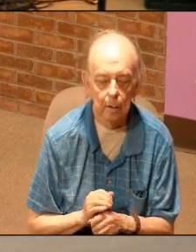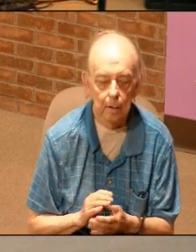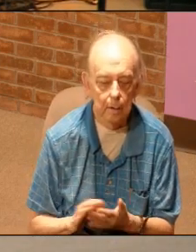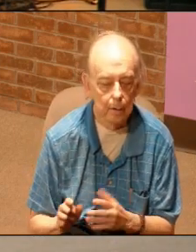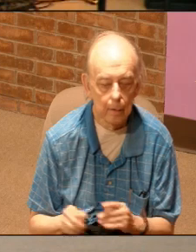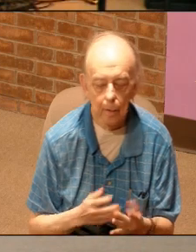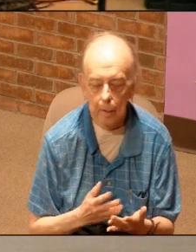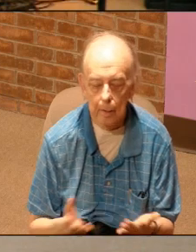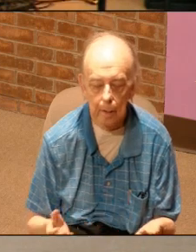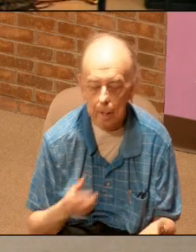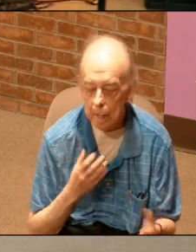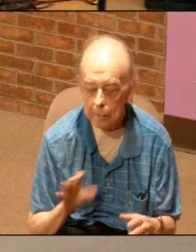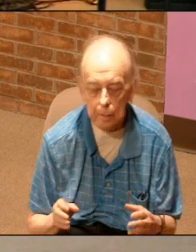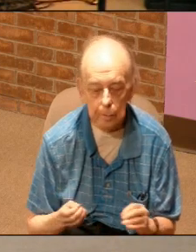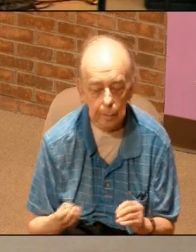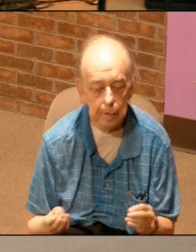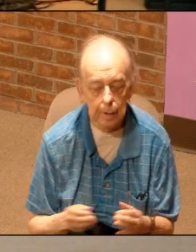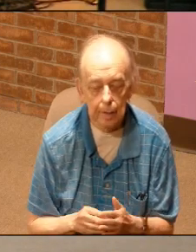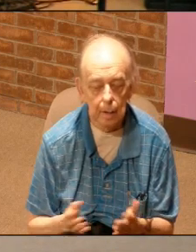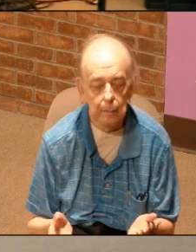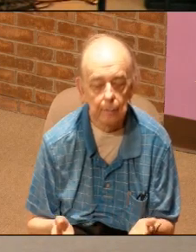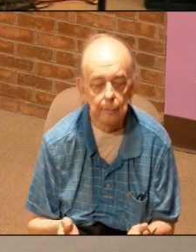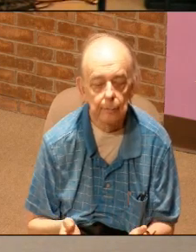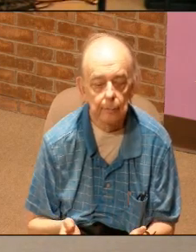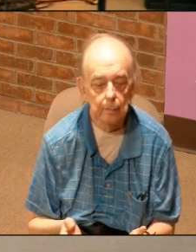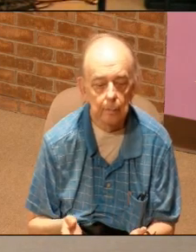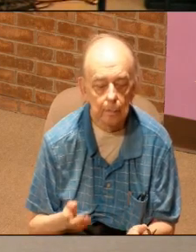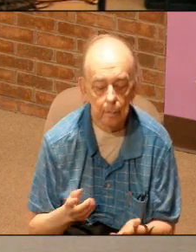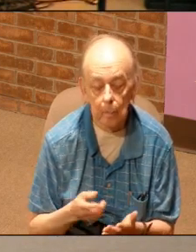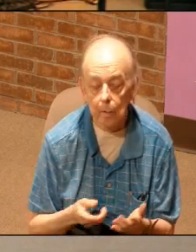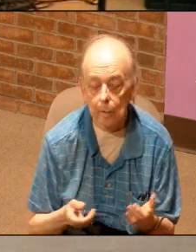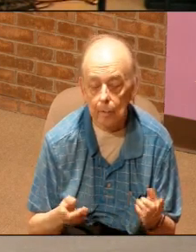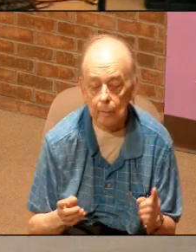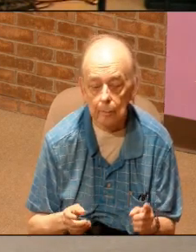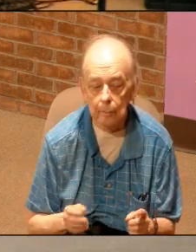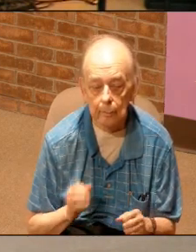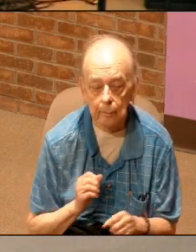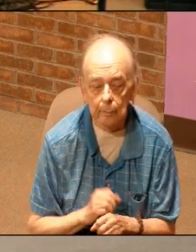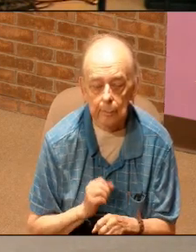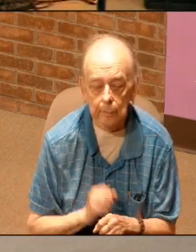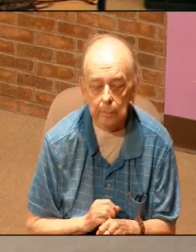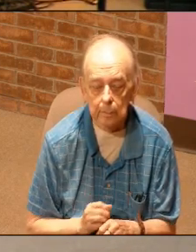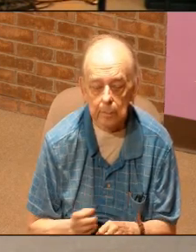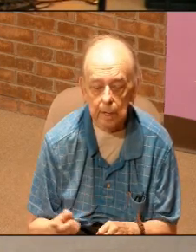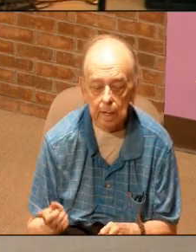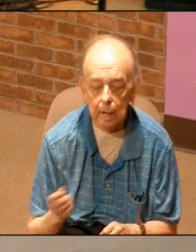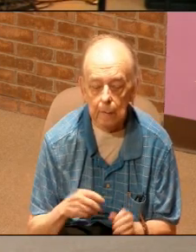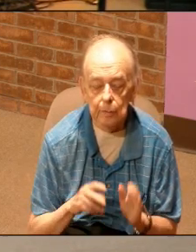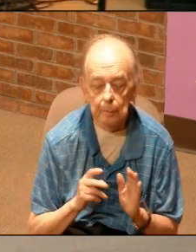and I don't do anything, what ends up is the habit comes back.